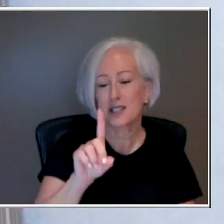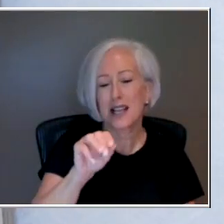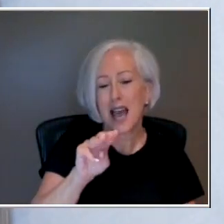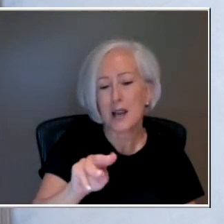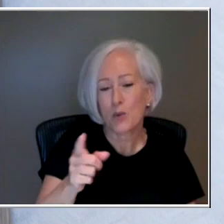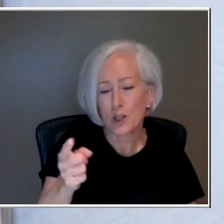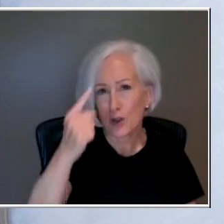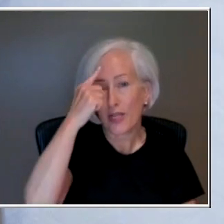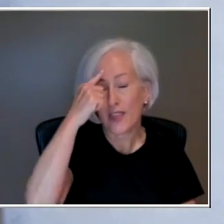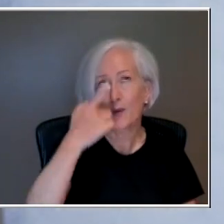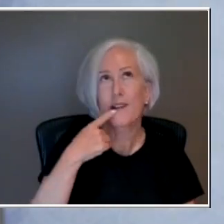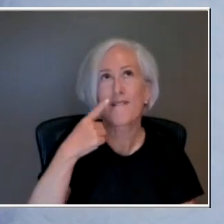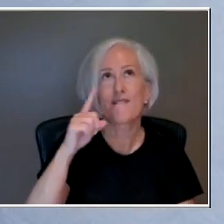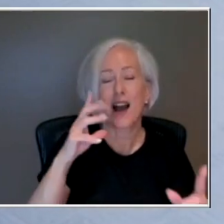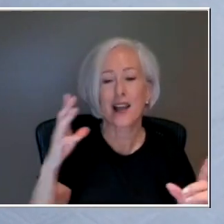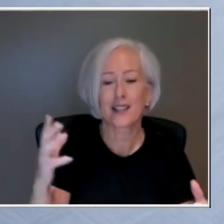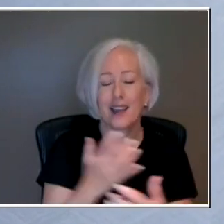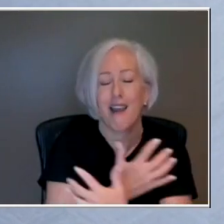to hug her?